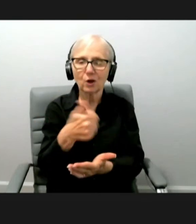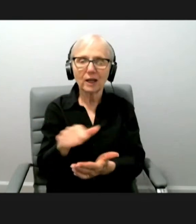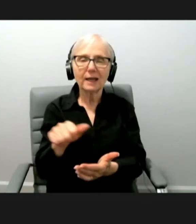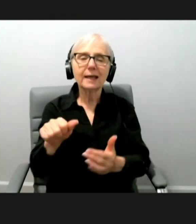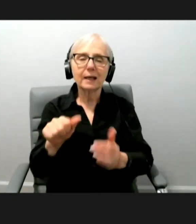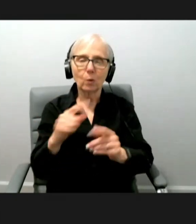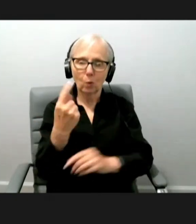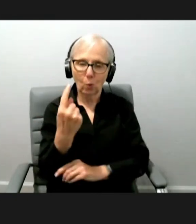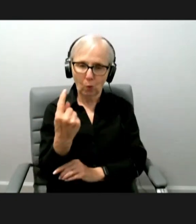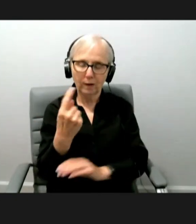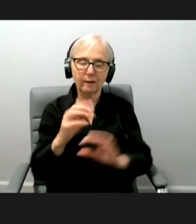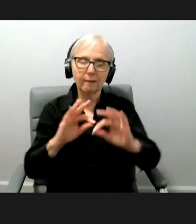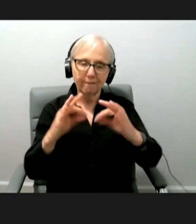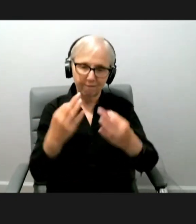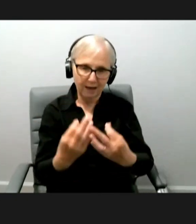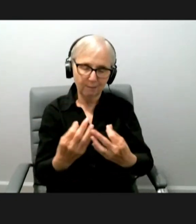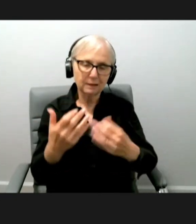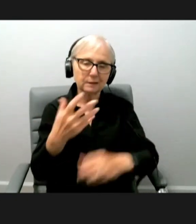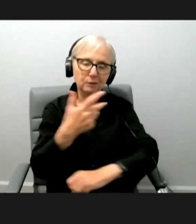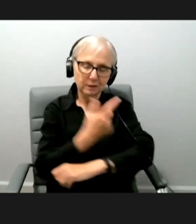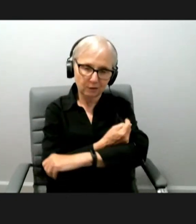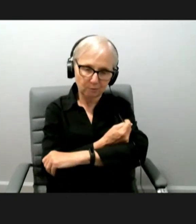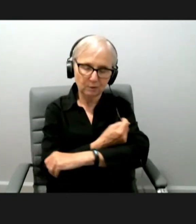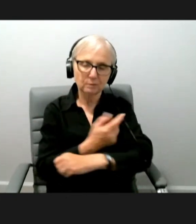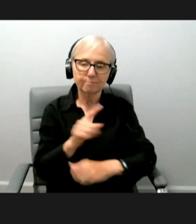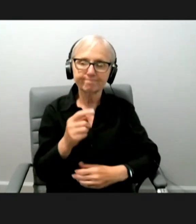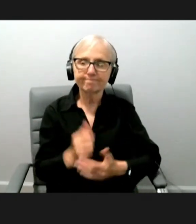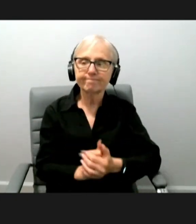member as well.